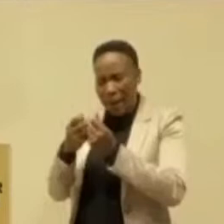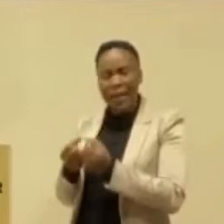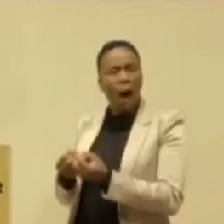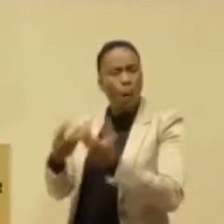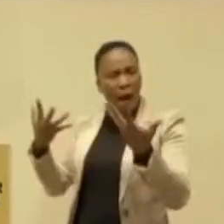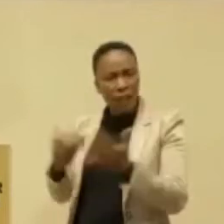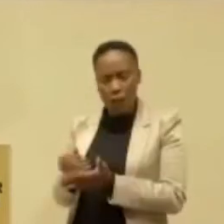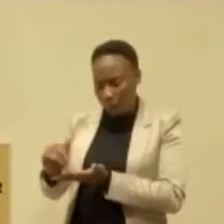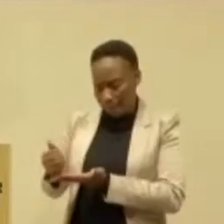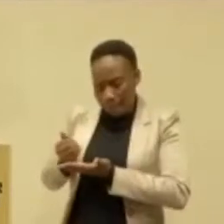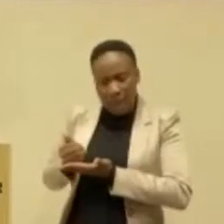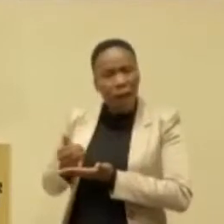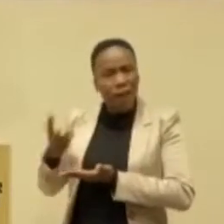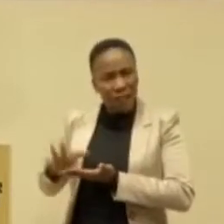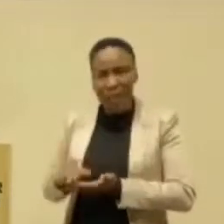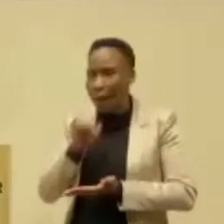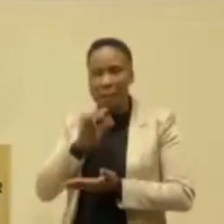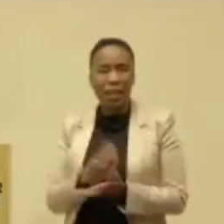foreign